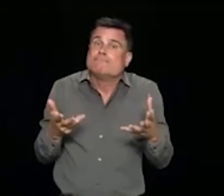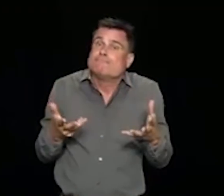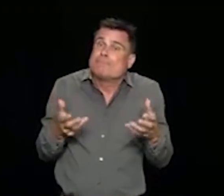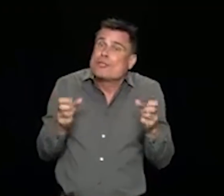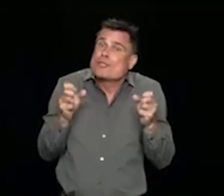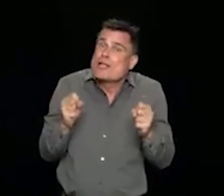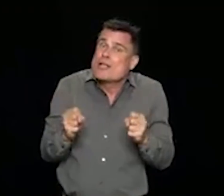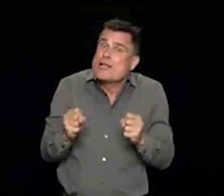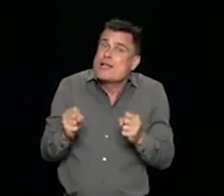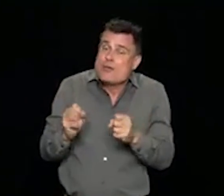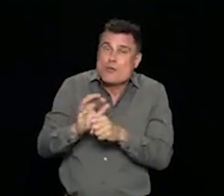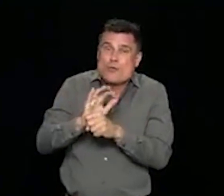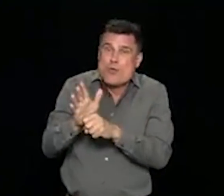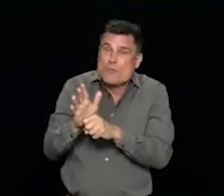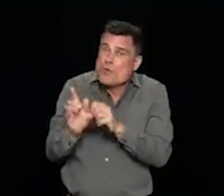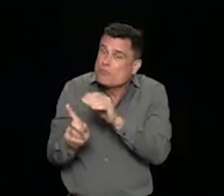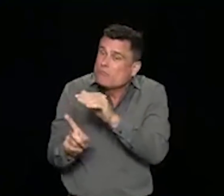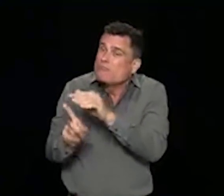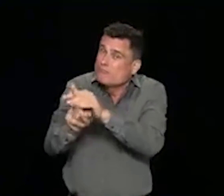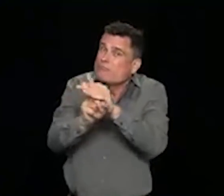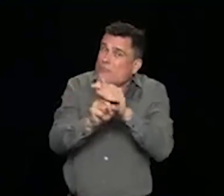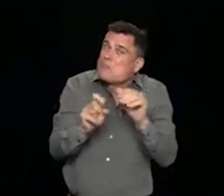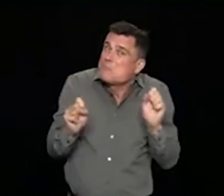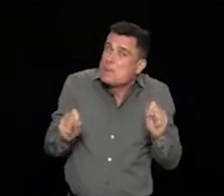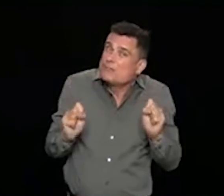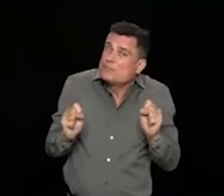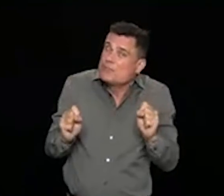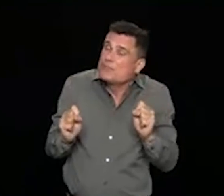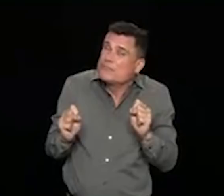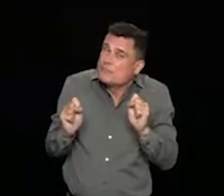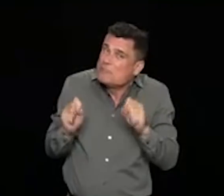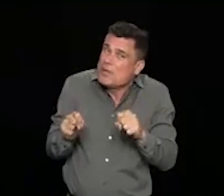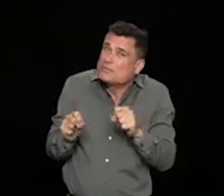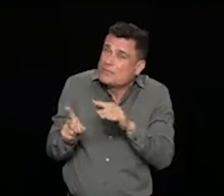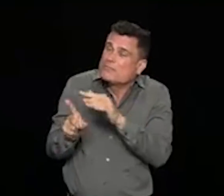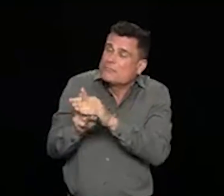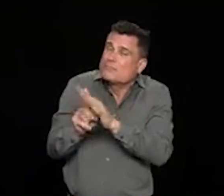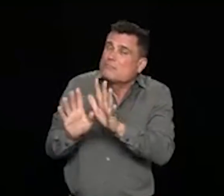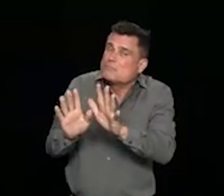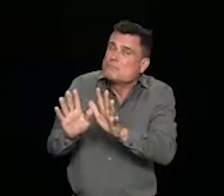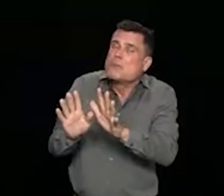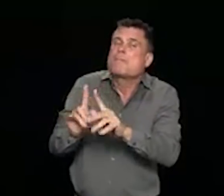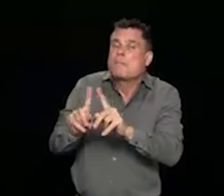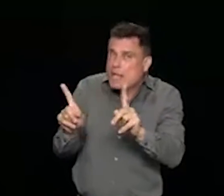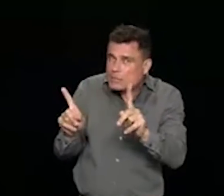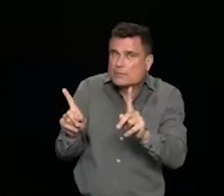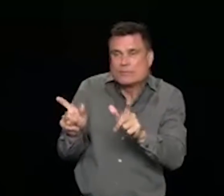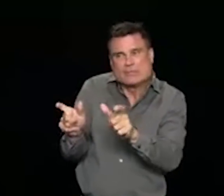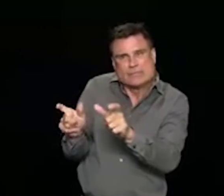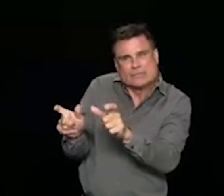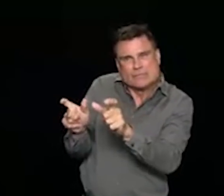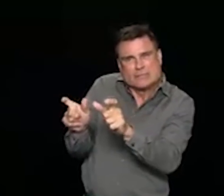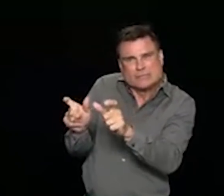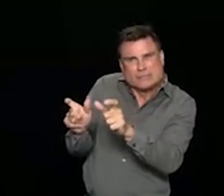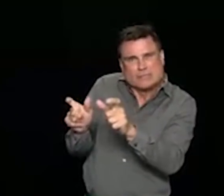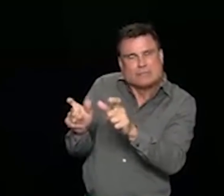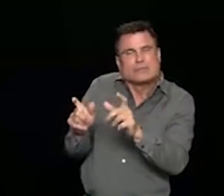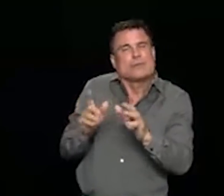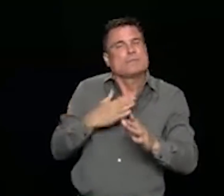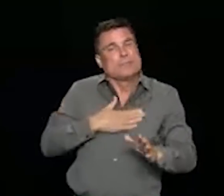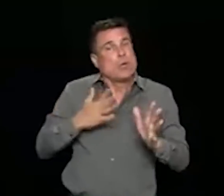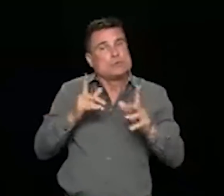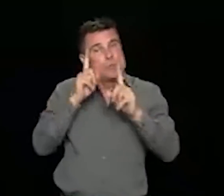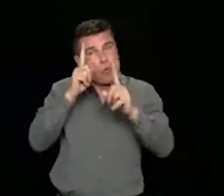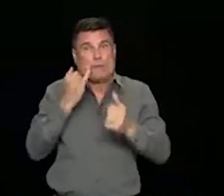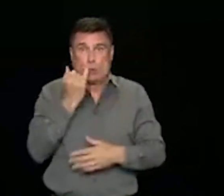place around numbers of people that can gather, around the importance of making sure that if we are ill, we stay home, around the